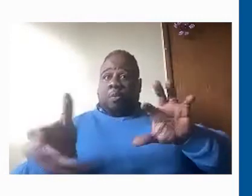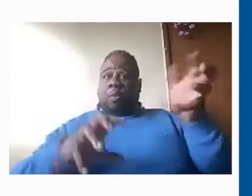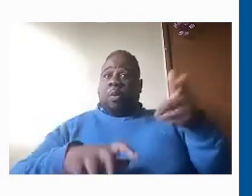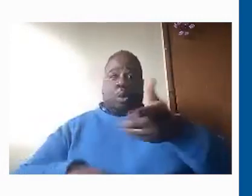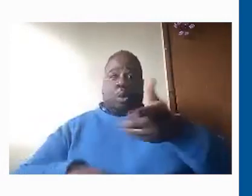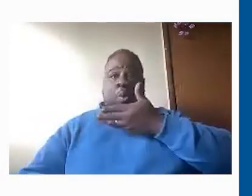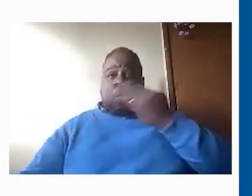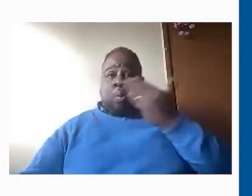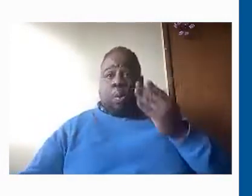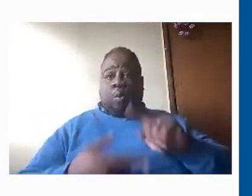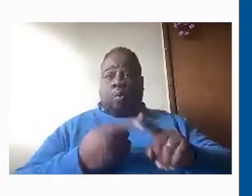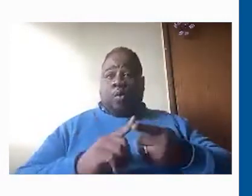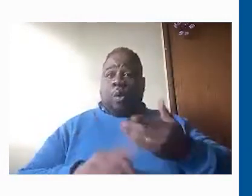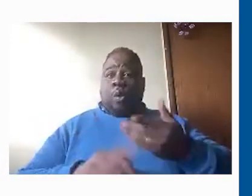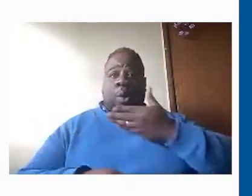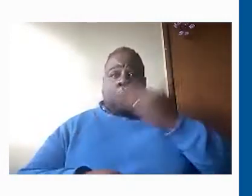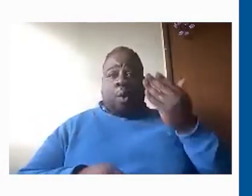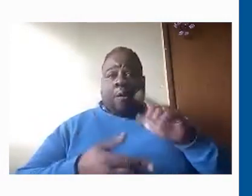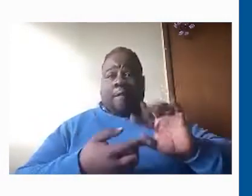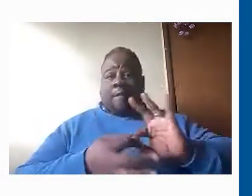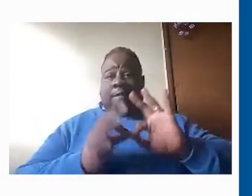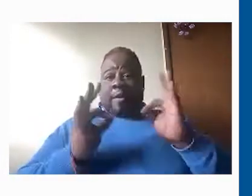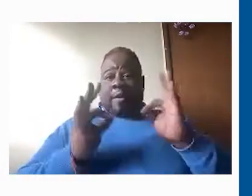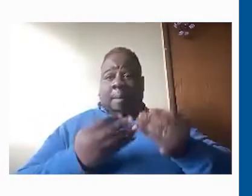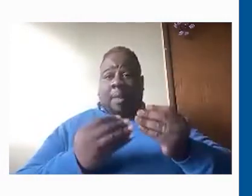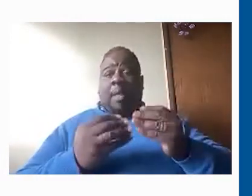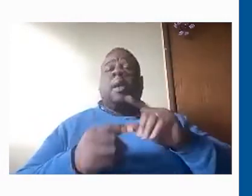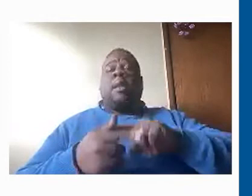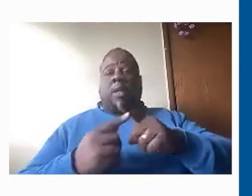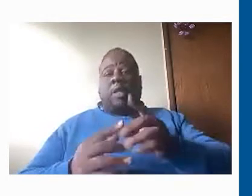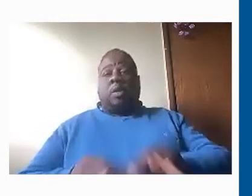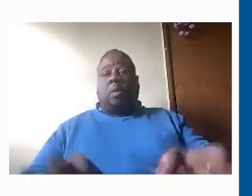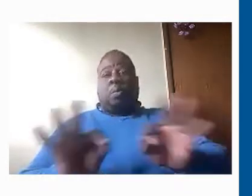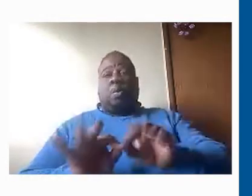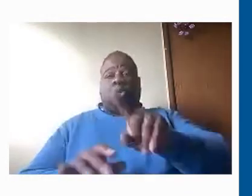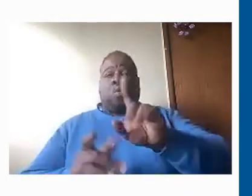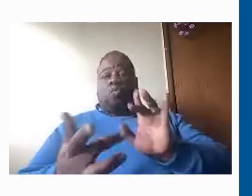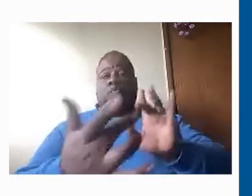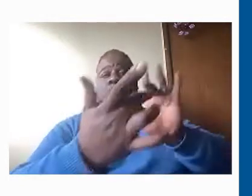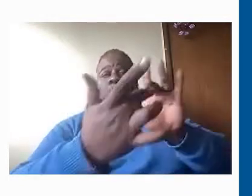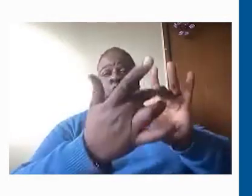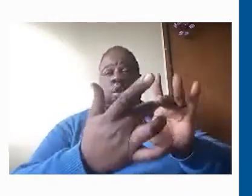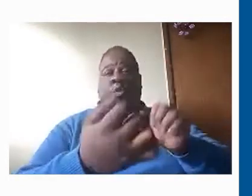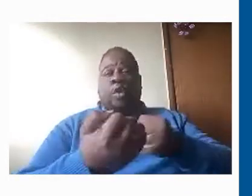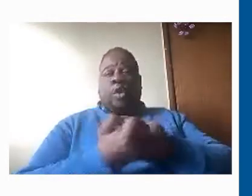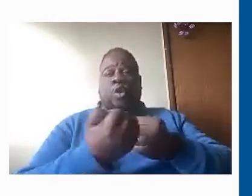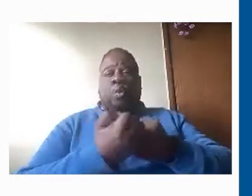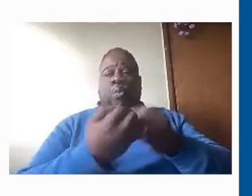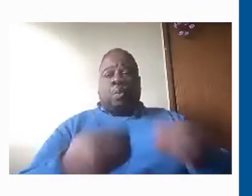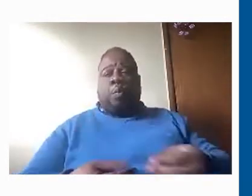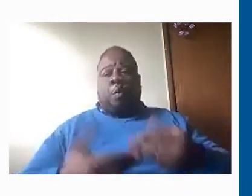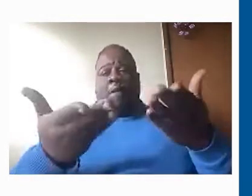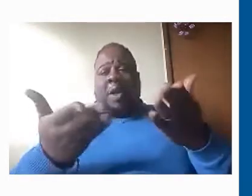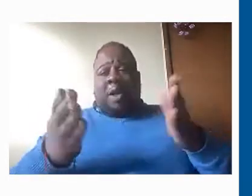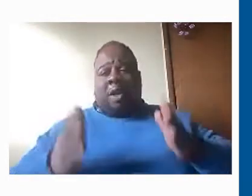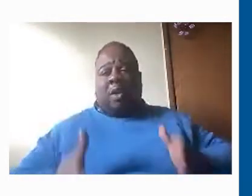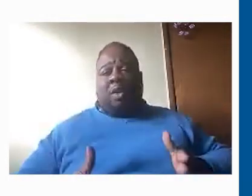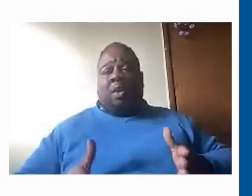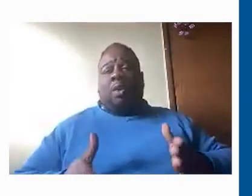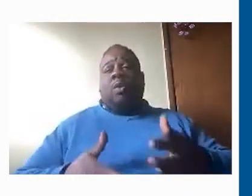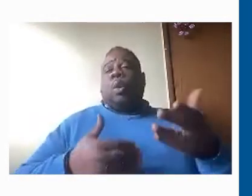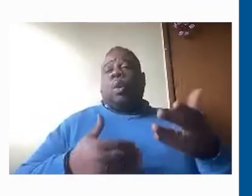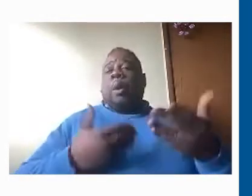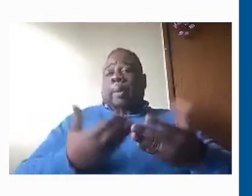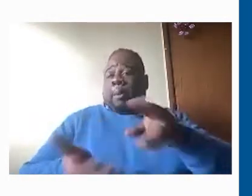it's important maybe to even reach out to support providers. So maybe thinking of that, or maybe even home attendants. So